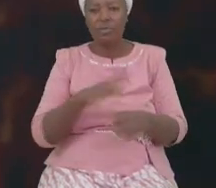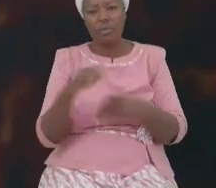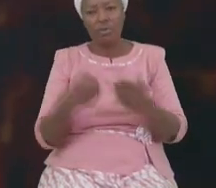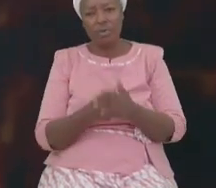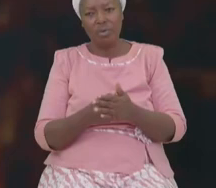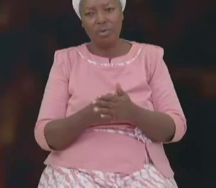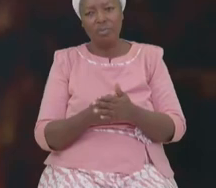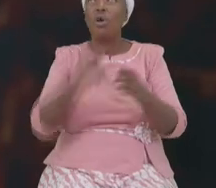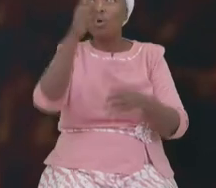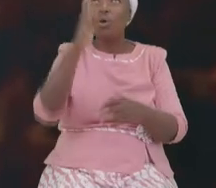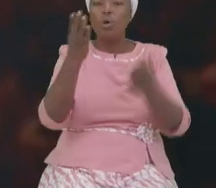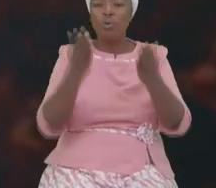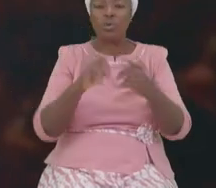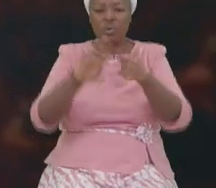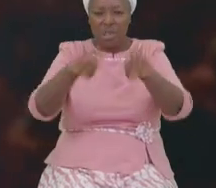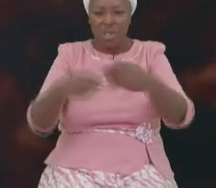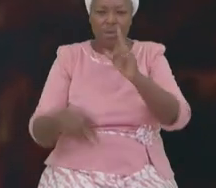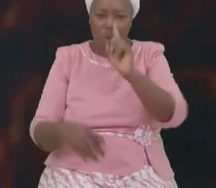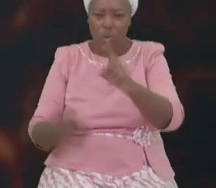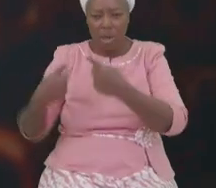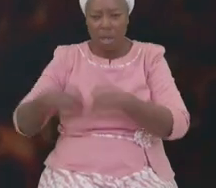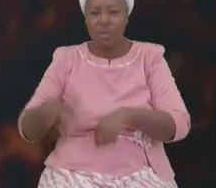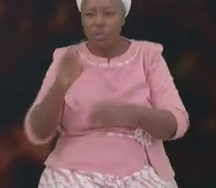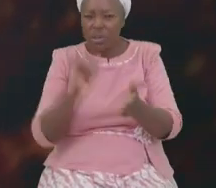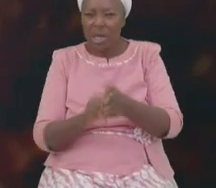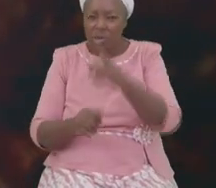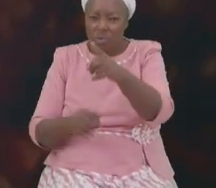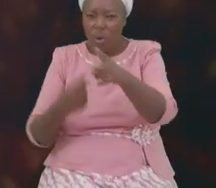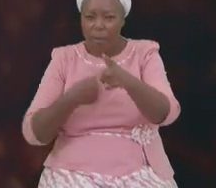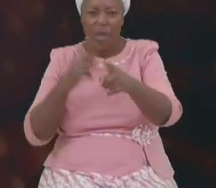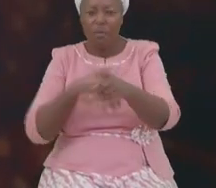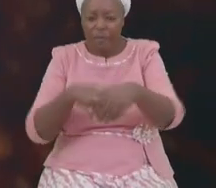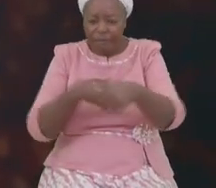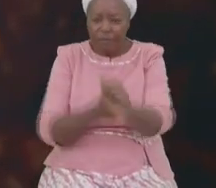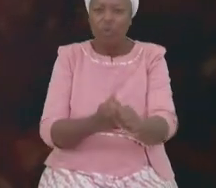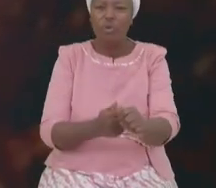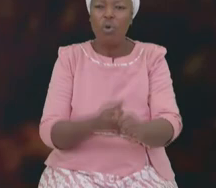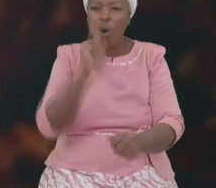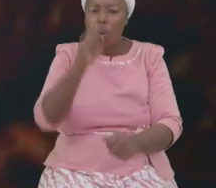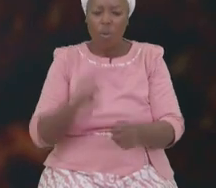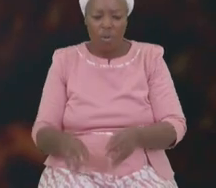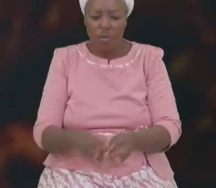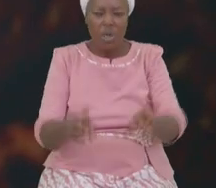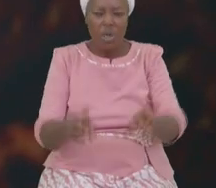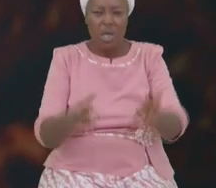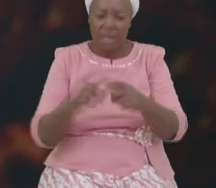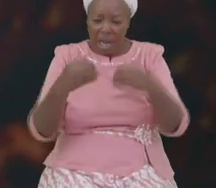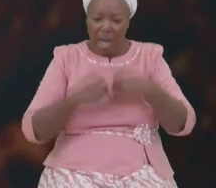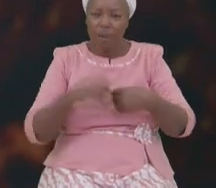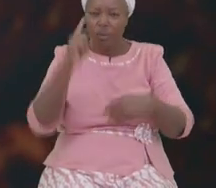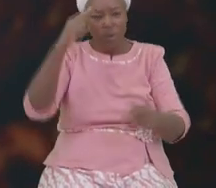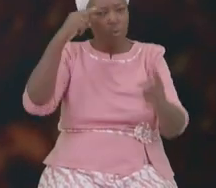heart so that you can follow one direction, so that you can have one goal,